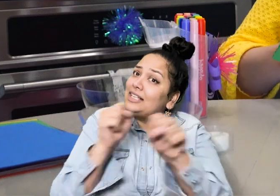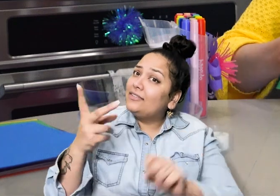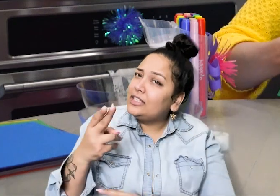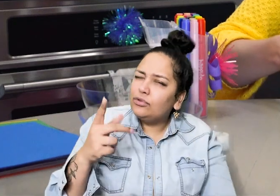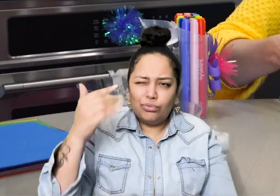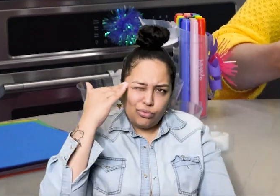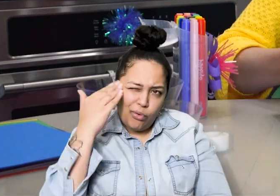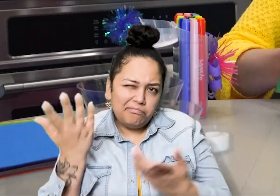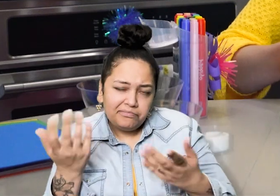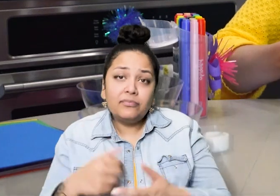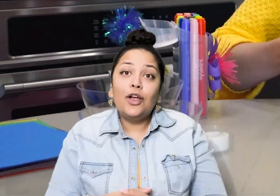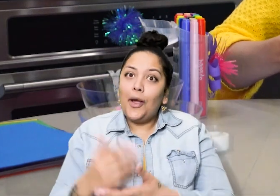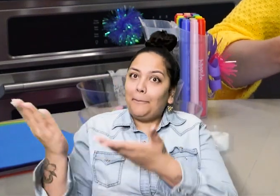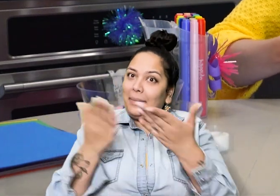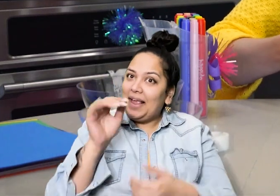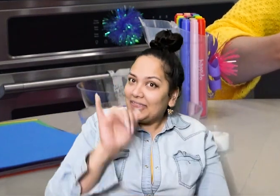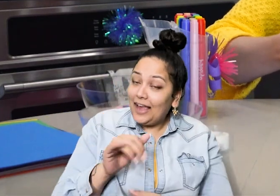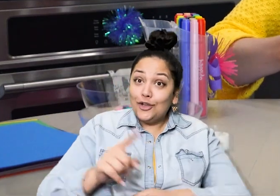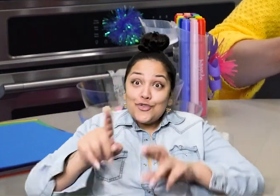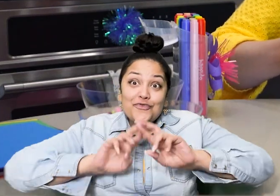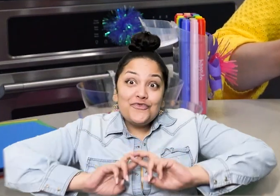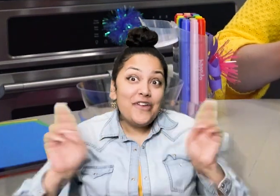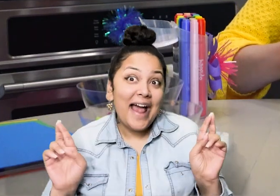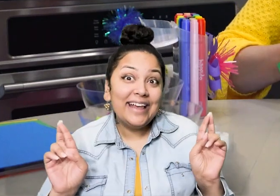little hard with safety scissors, you know.